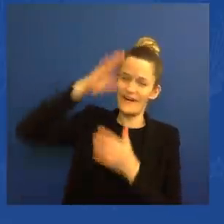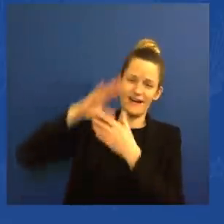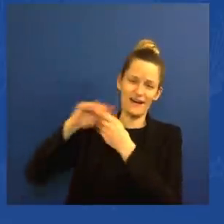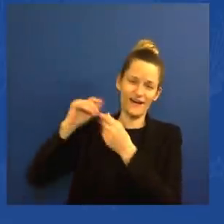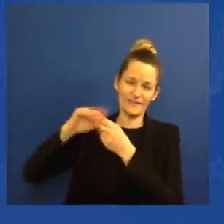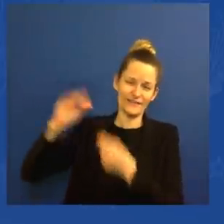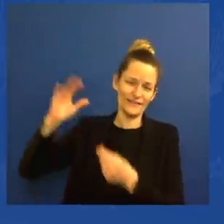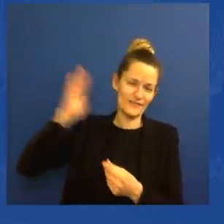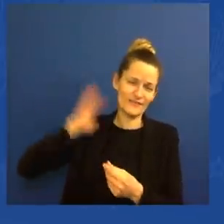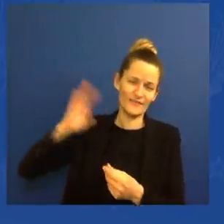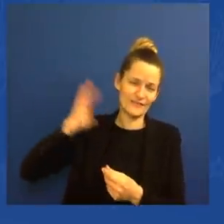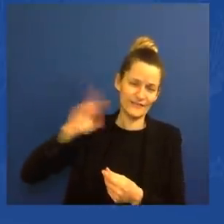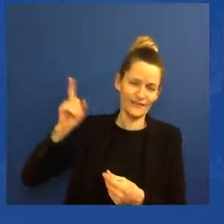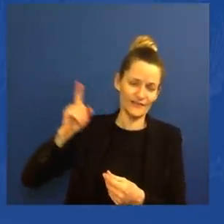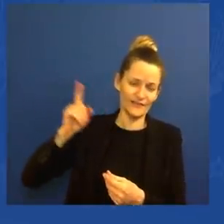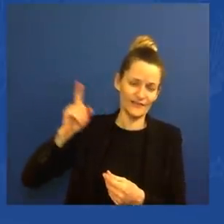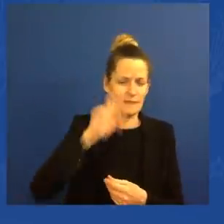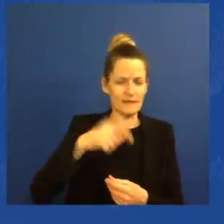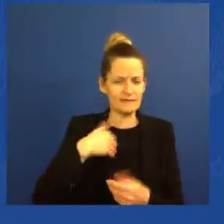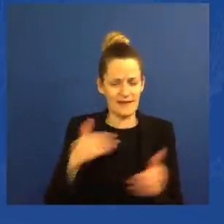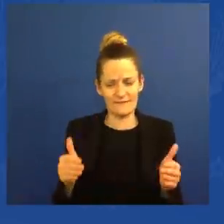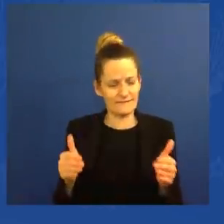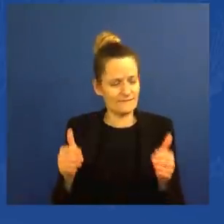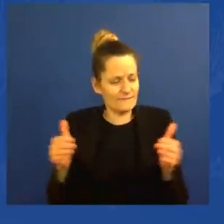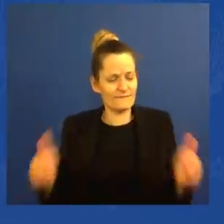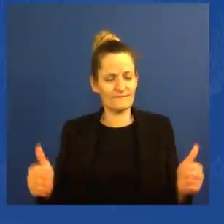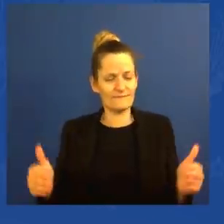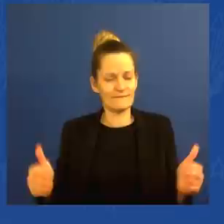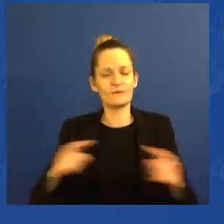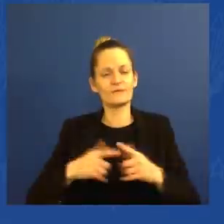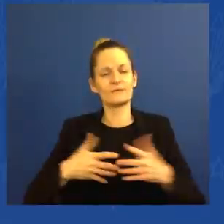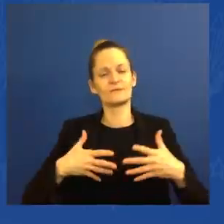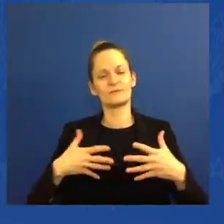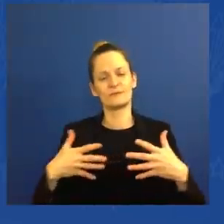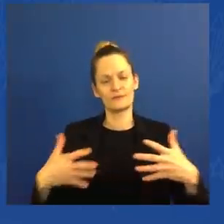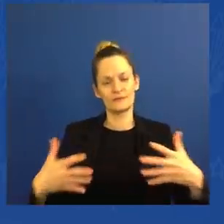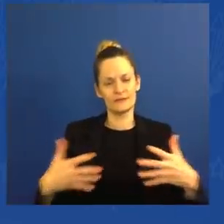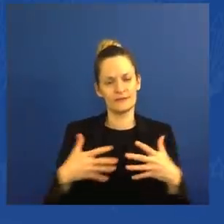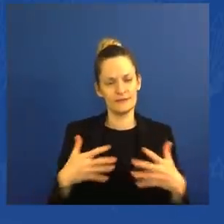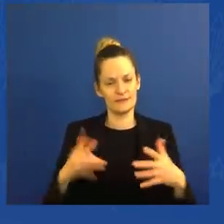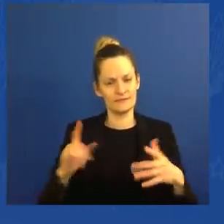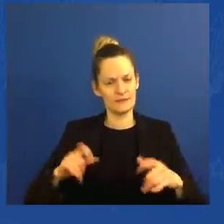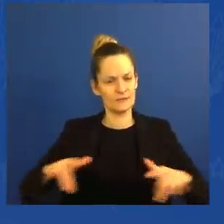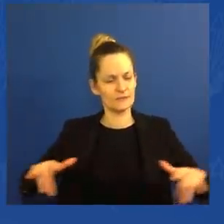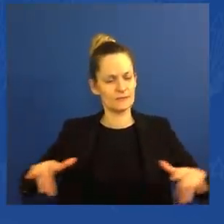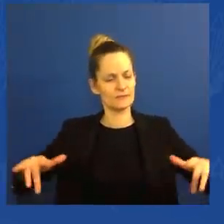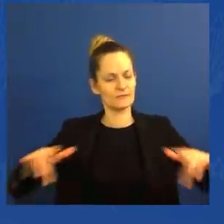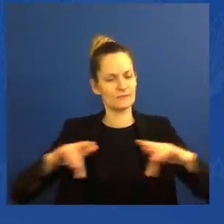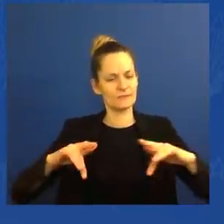my dad was just a wonderful, decent gentleman whose greatest regret was he never went to college.